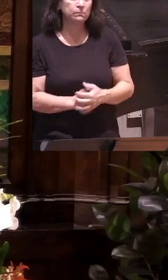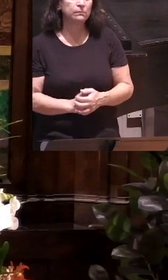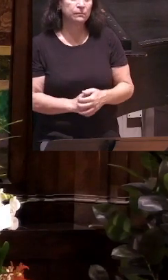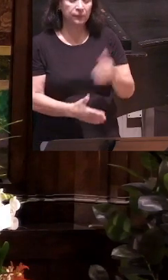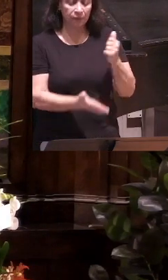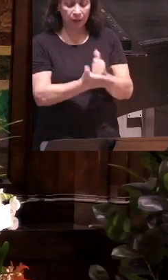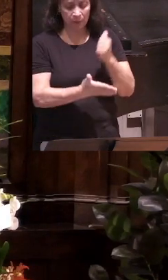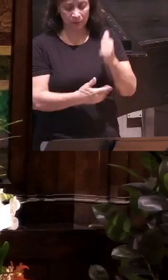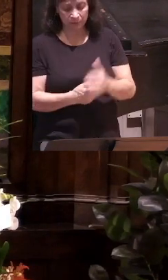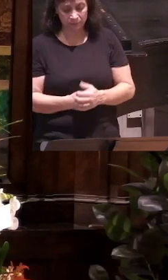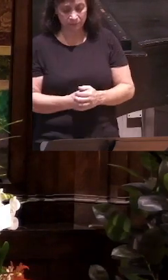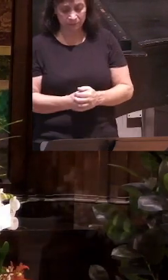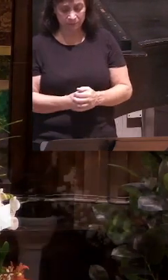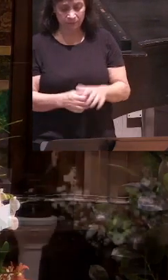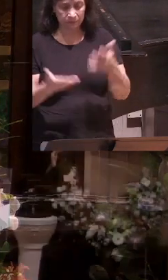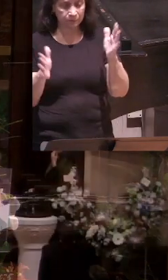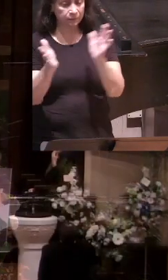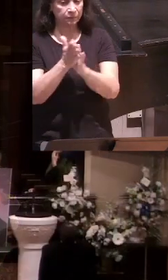Amen.